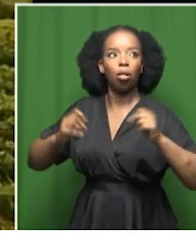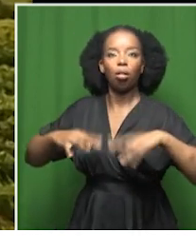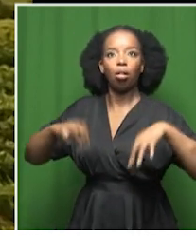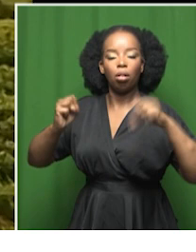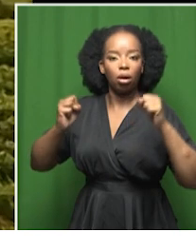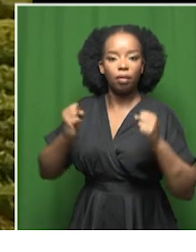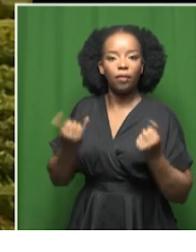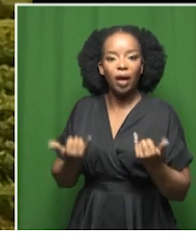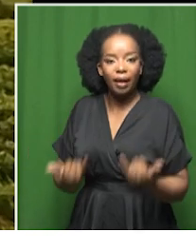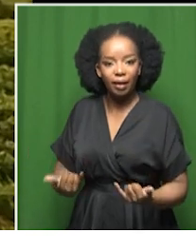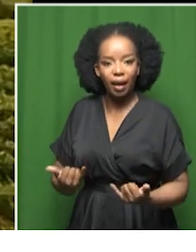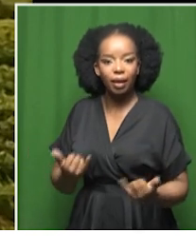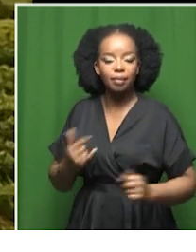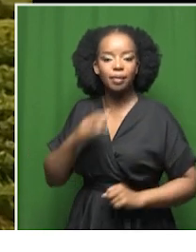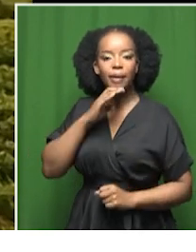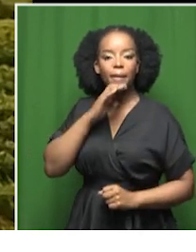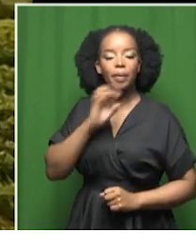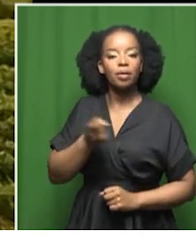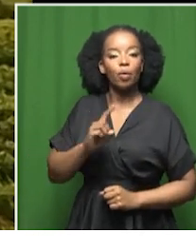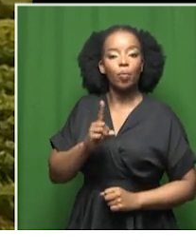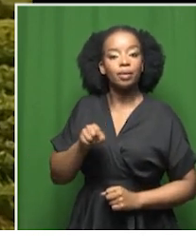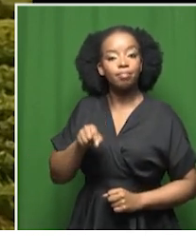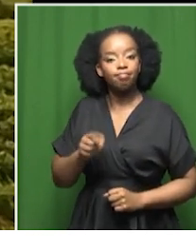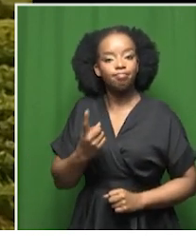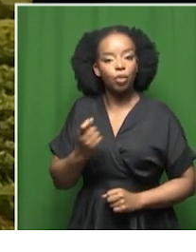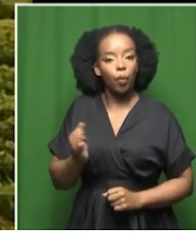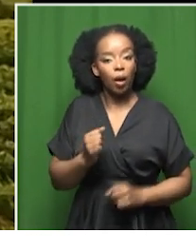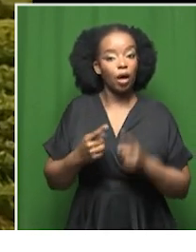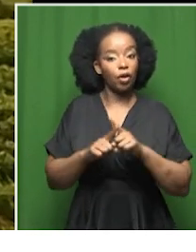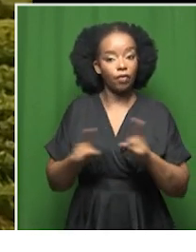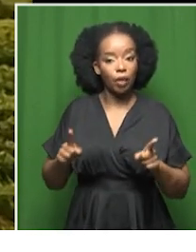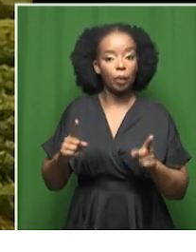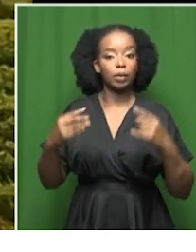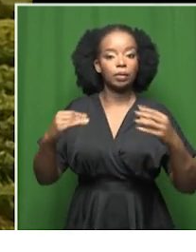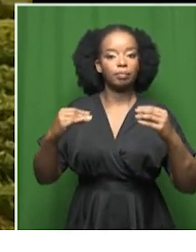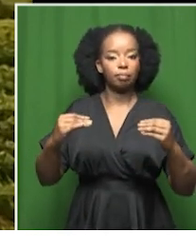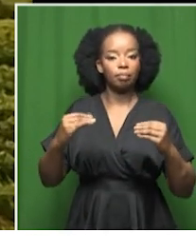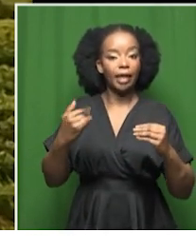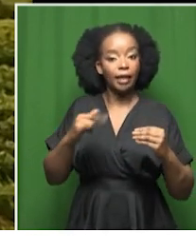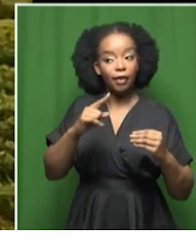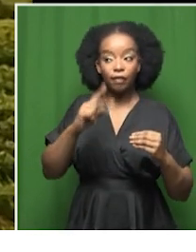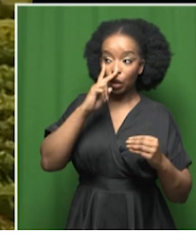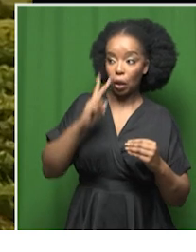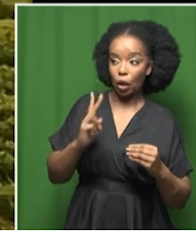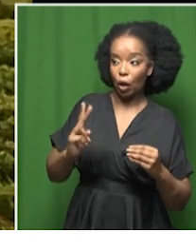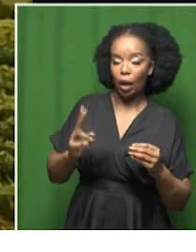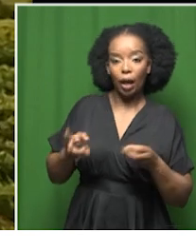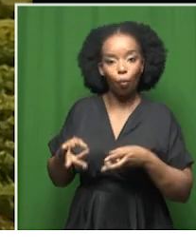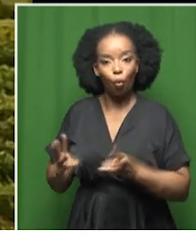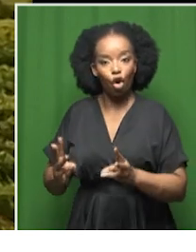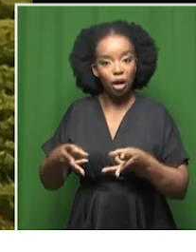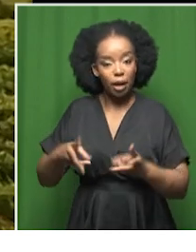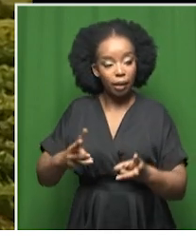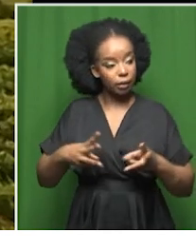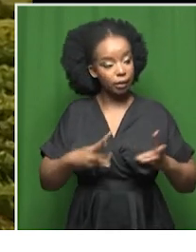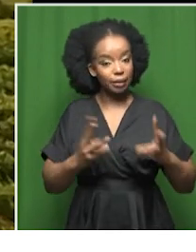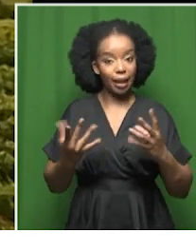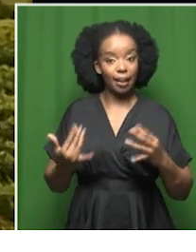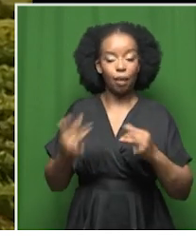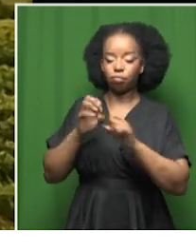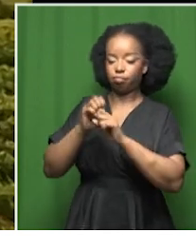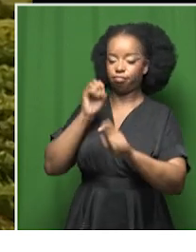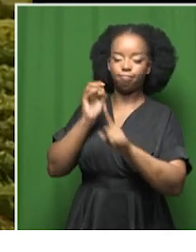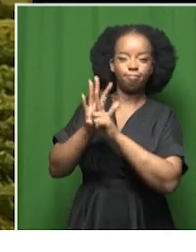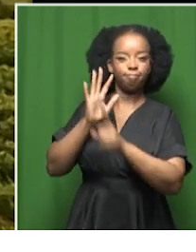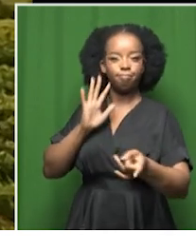profitability and the balance sheet of each one of those entities. So if you look at where it has the biggest impact, you